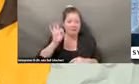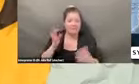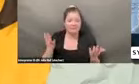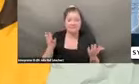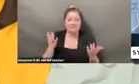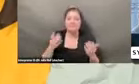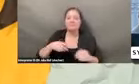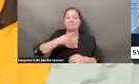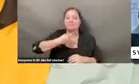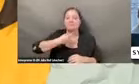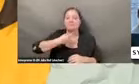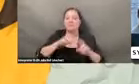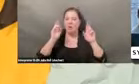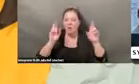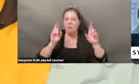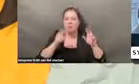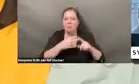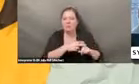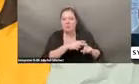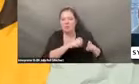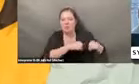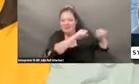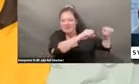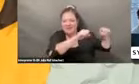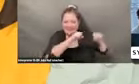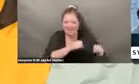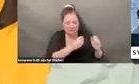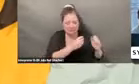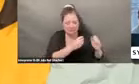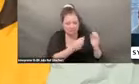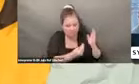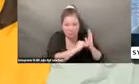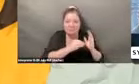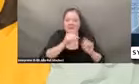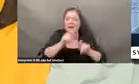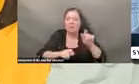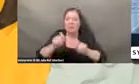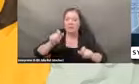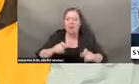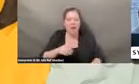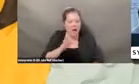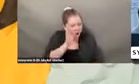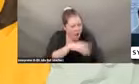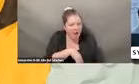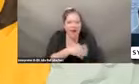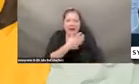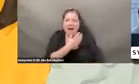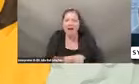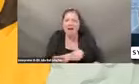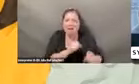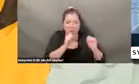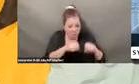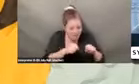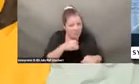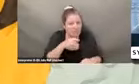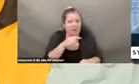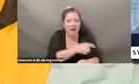by listing it in the toolkit, we open the minds and open possibilities to integrate it in the future.